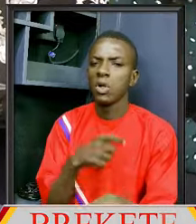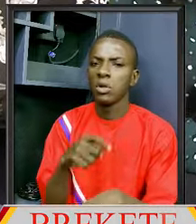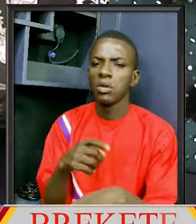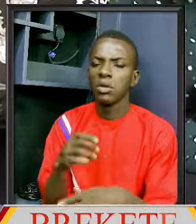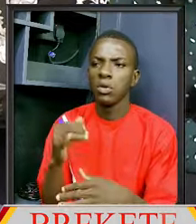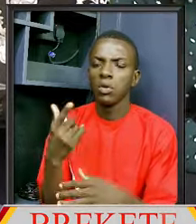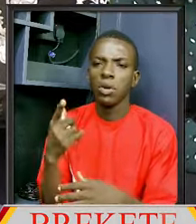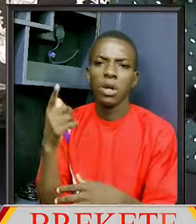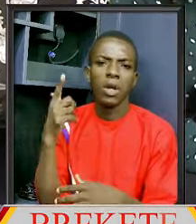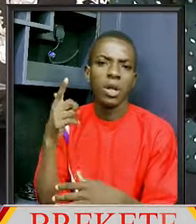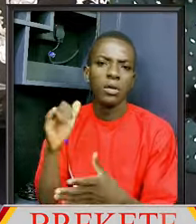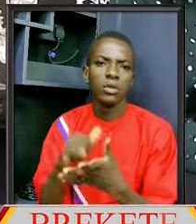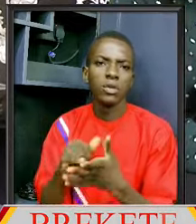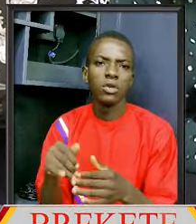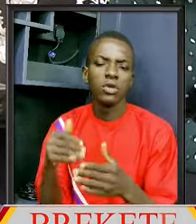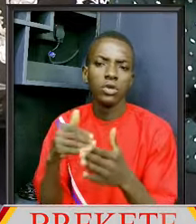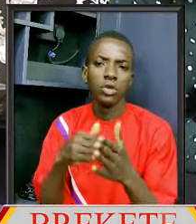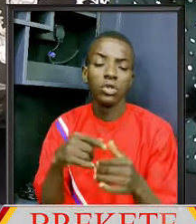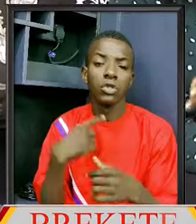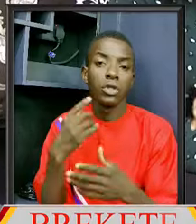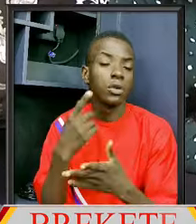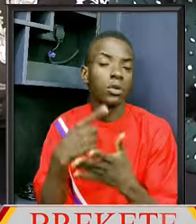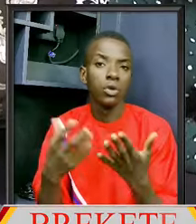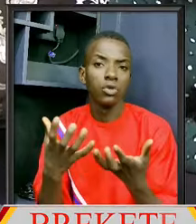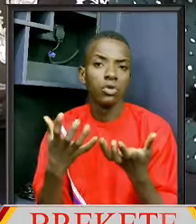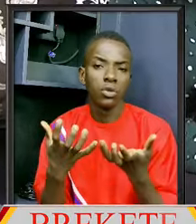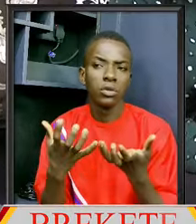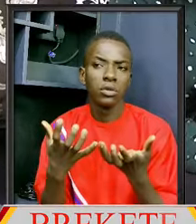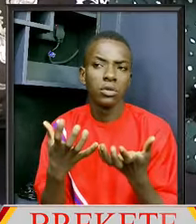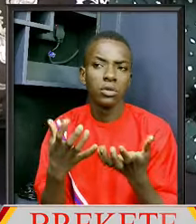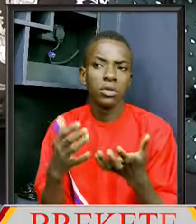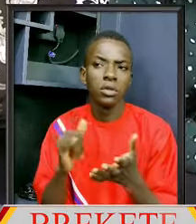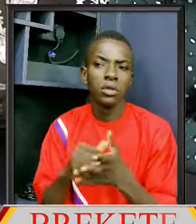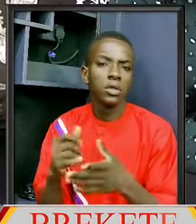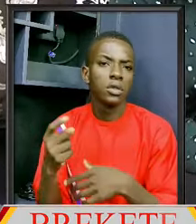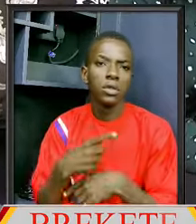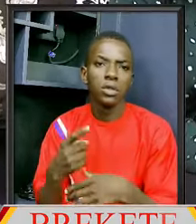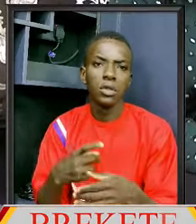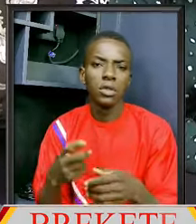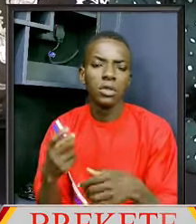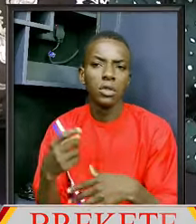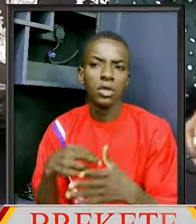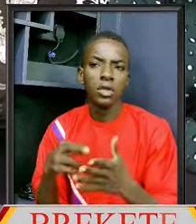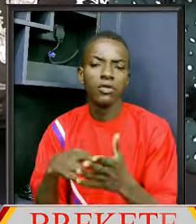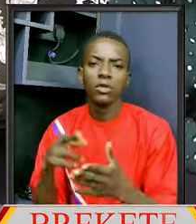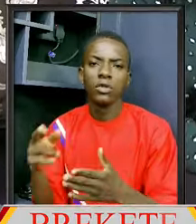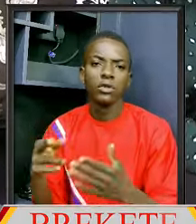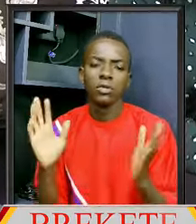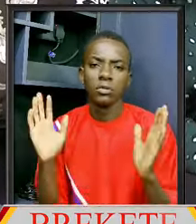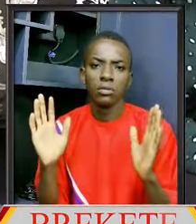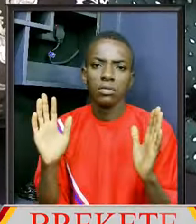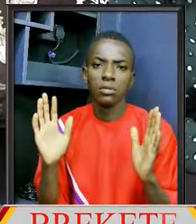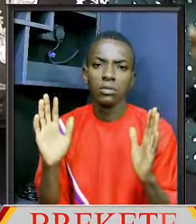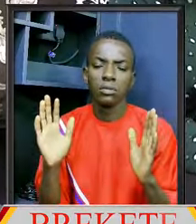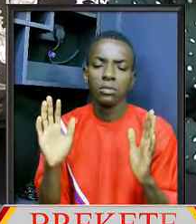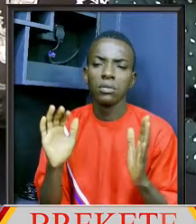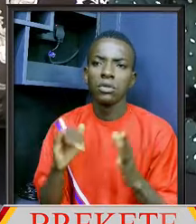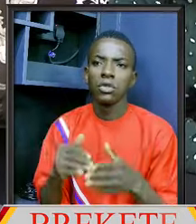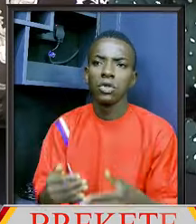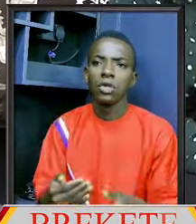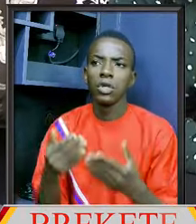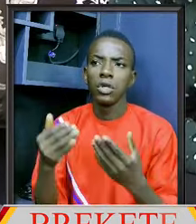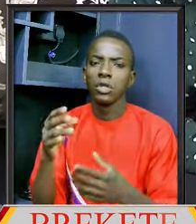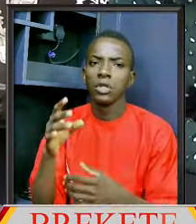You get one lab there. When you reach, you just tell them what you want. That day, they go give you the sharp medicine. Sharp. So you go